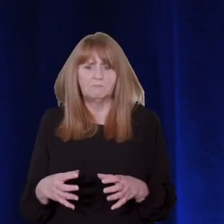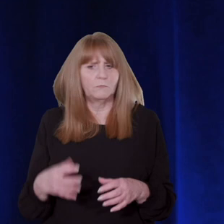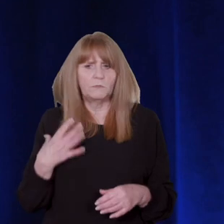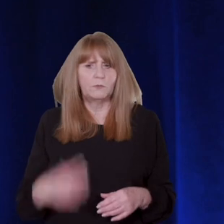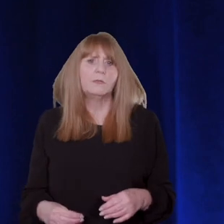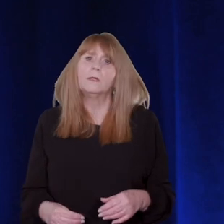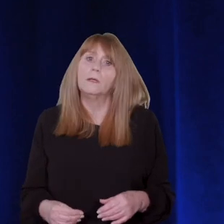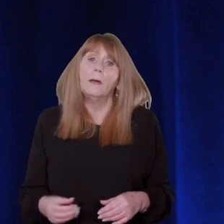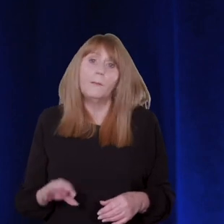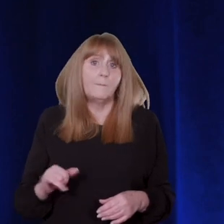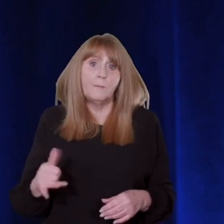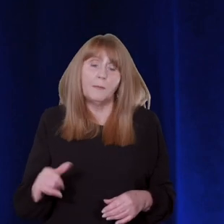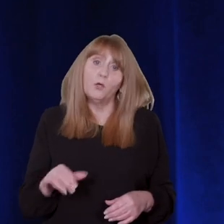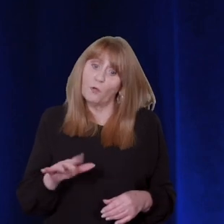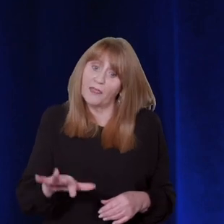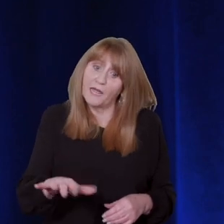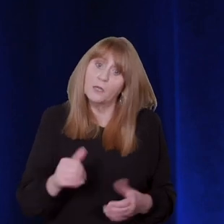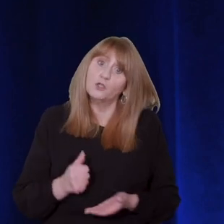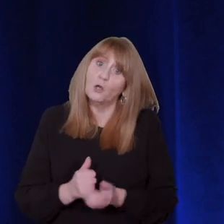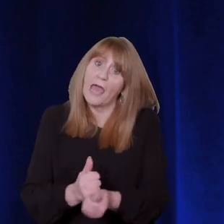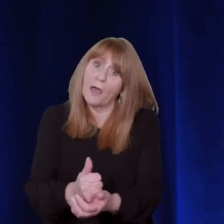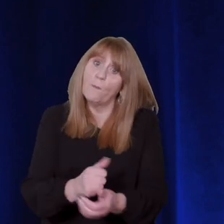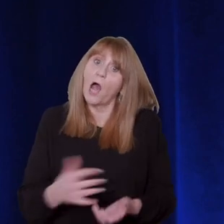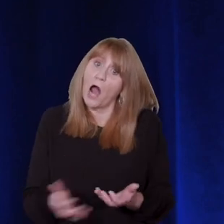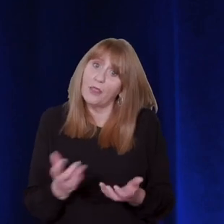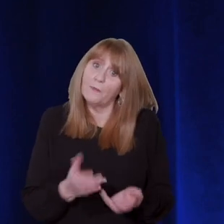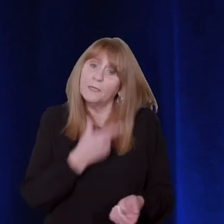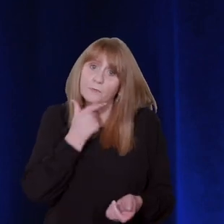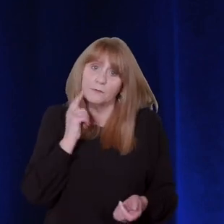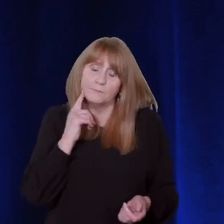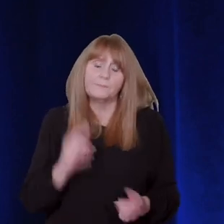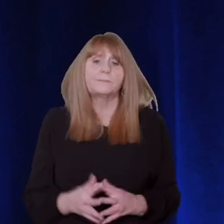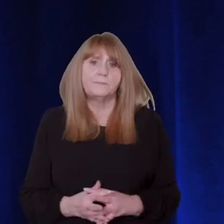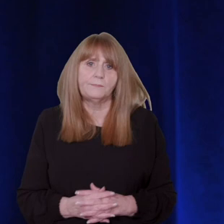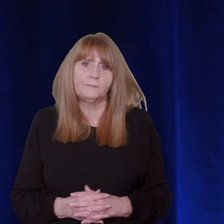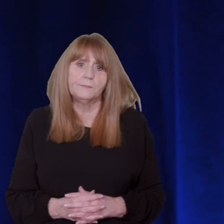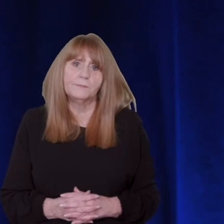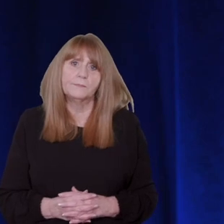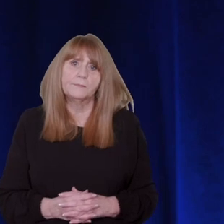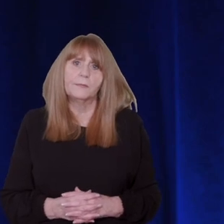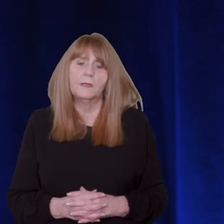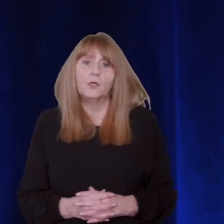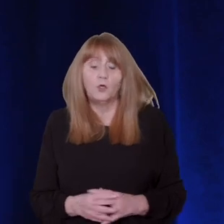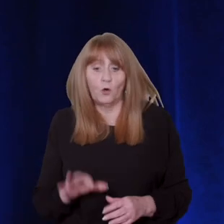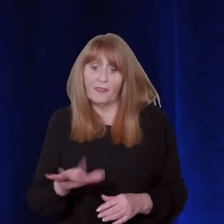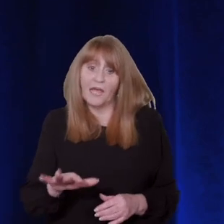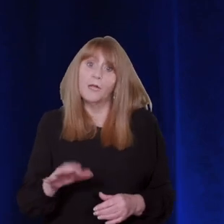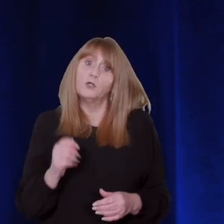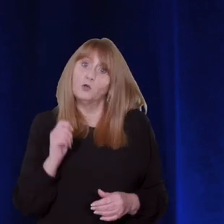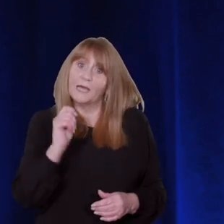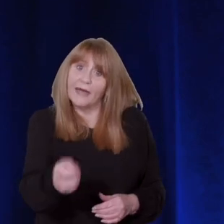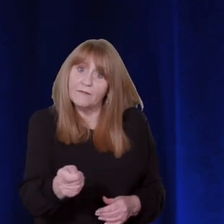some other place, tuning into some teaching, but you're only in the group so that you can go and give. We've got